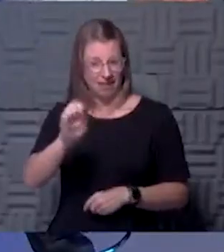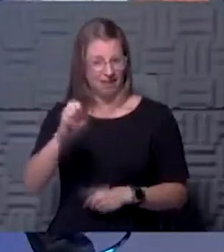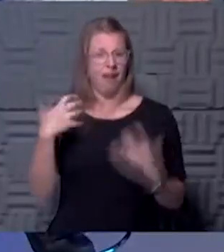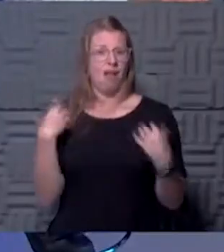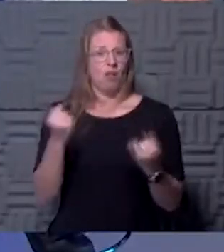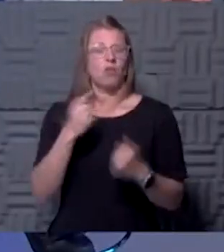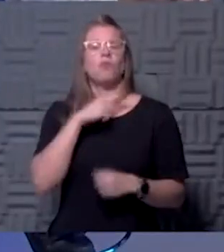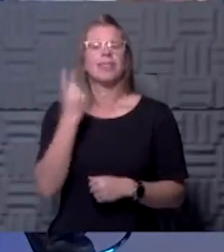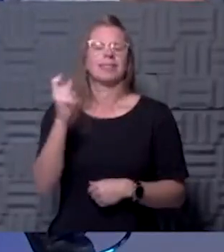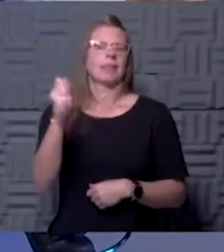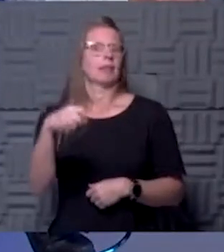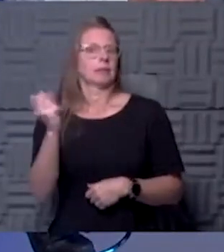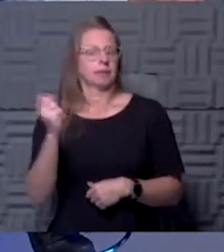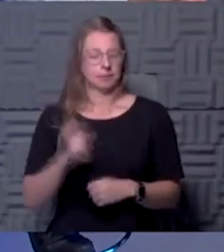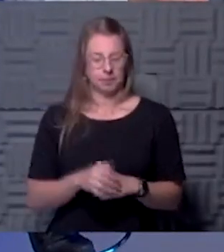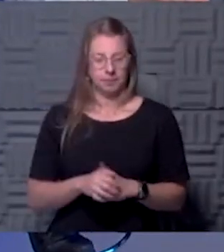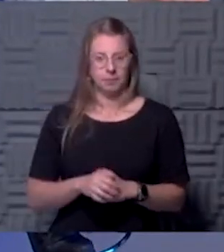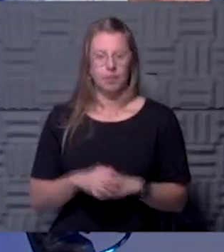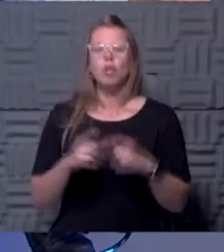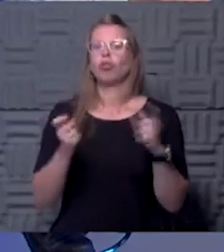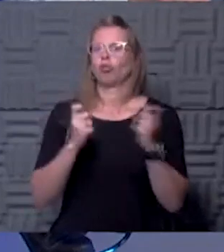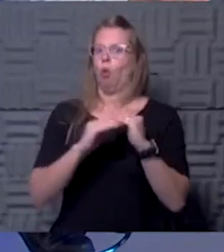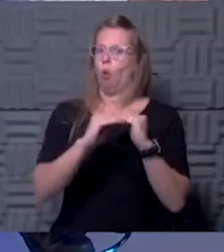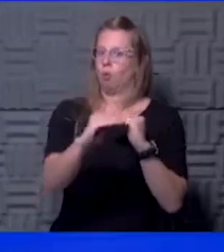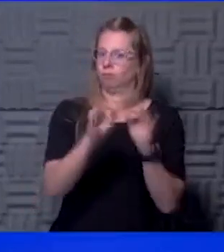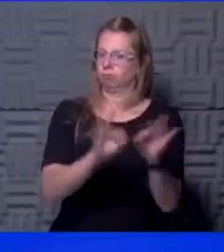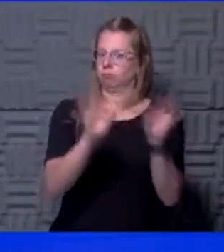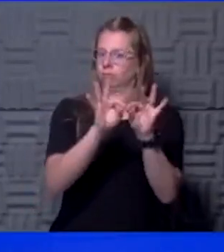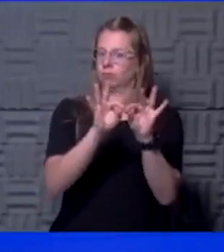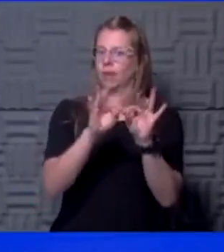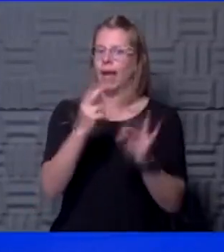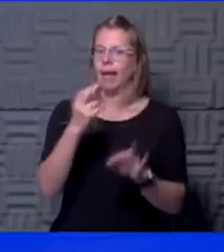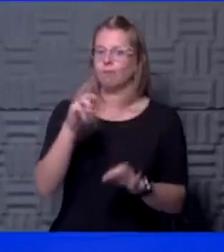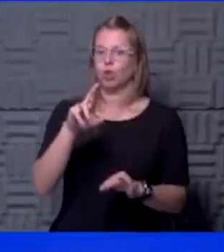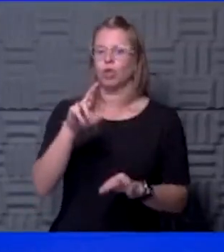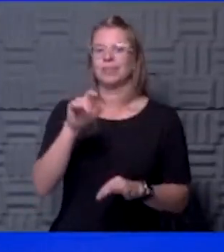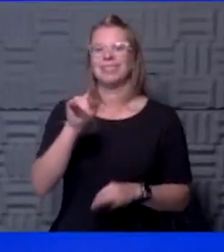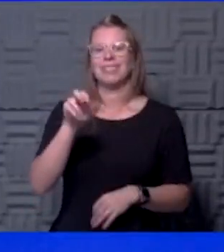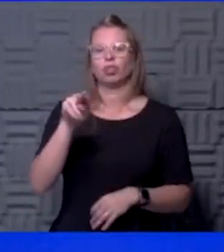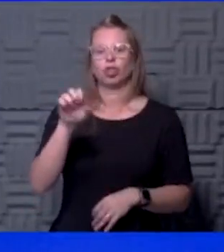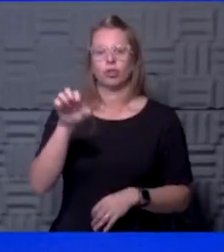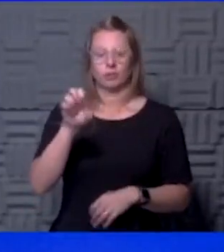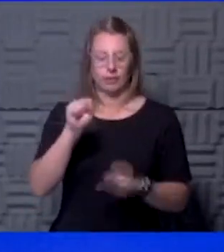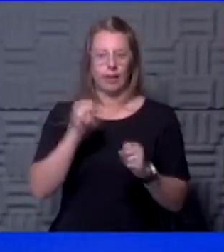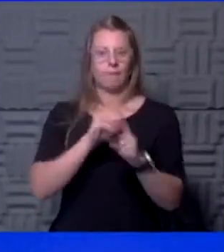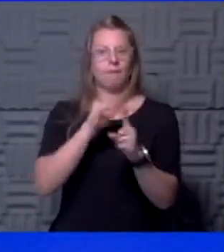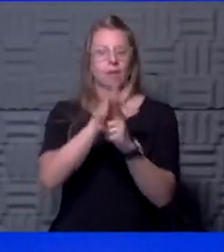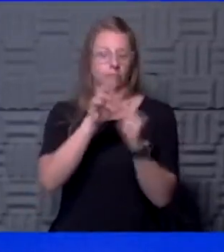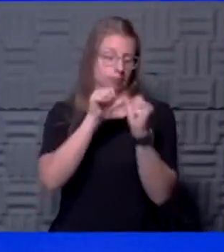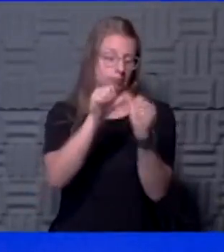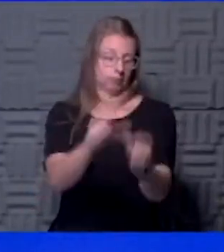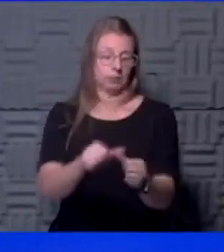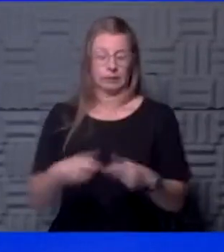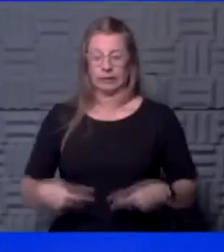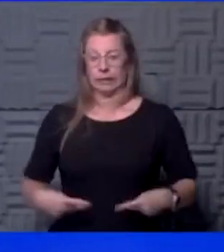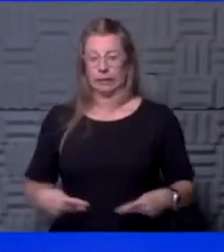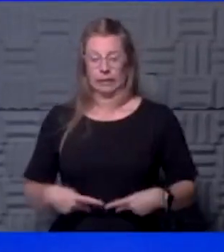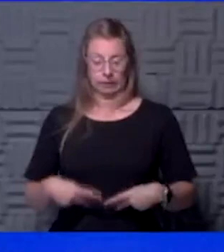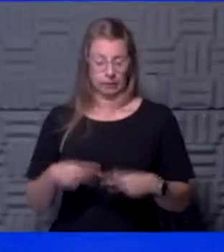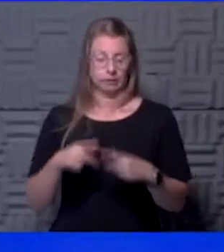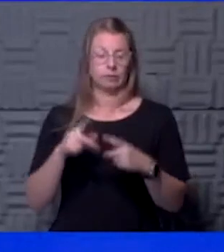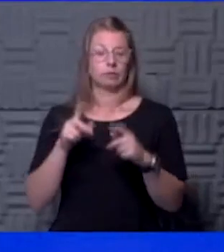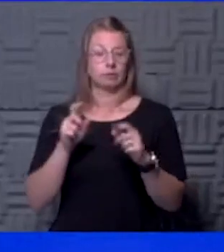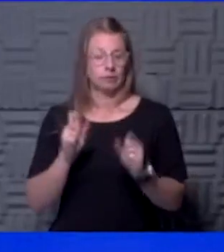Yeah. And great, get it controlled. That's important. We know hypertension can have long-term effects, just as you talked about, on your kidneys, things of that nature.